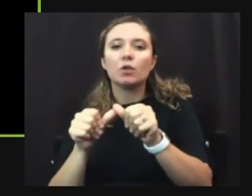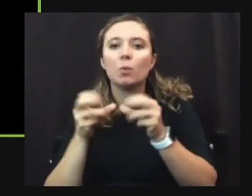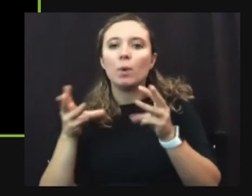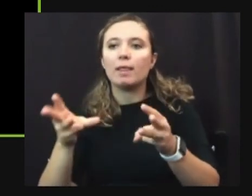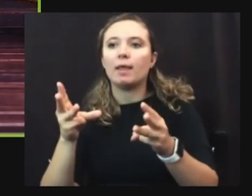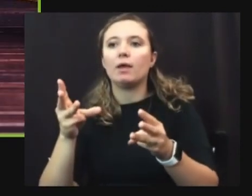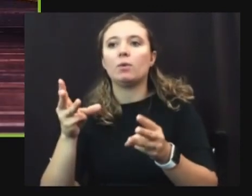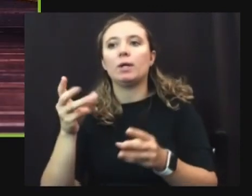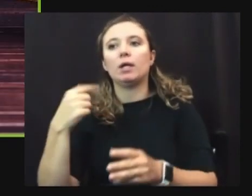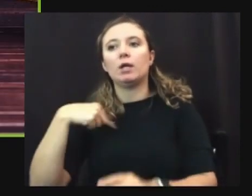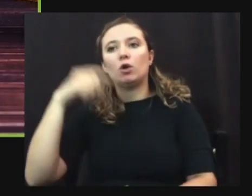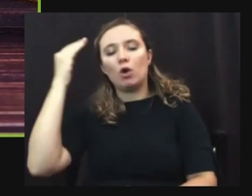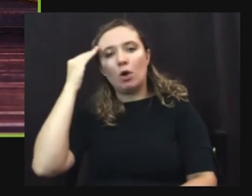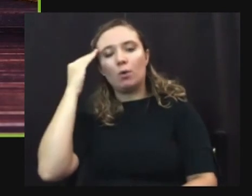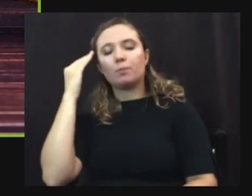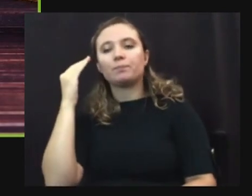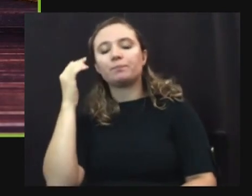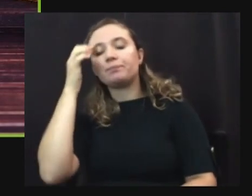solved.